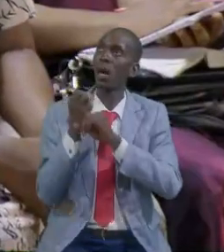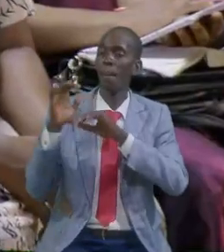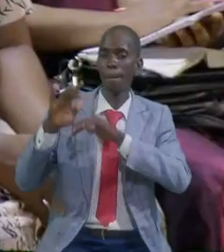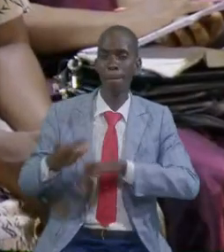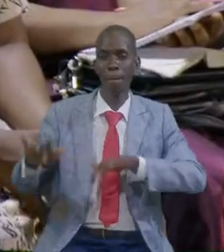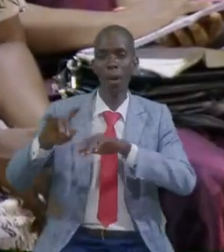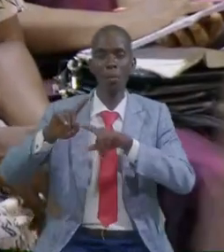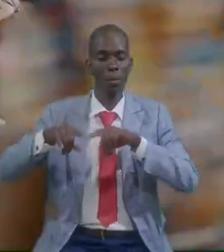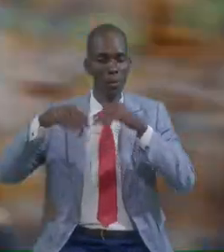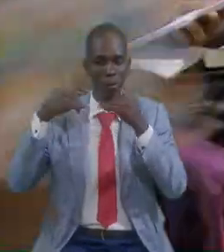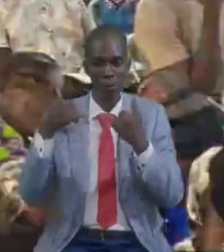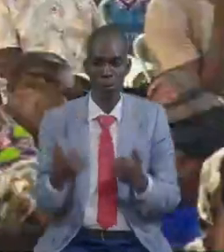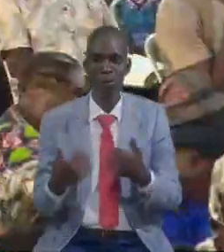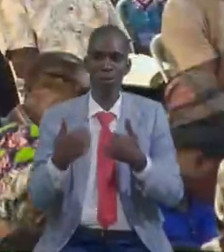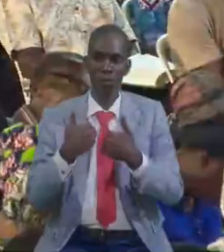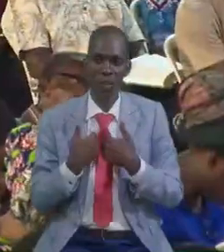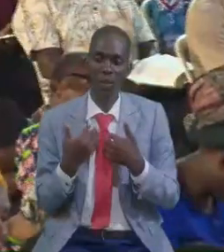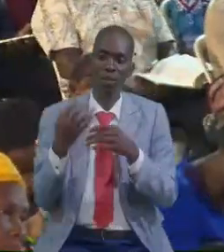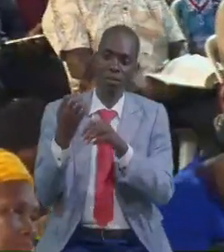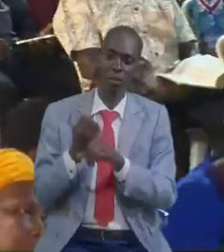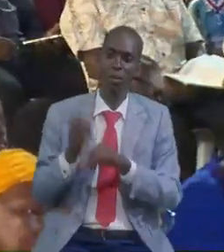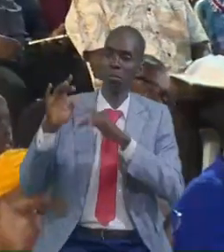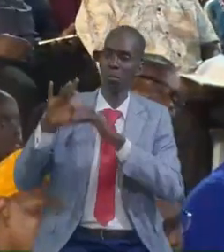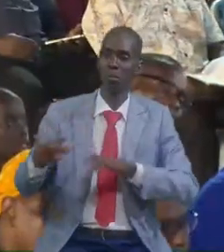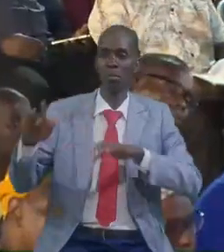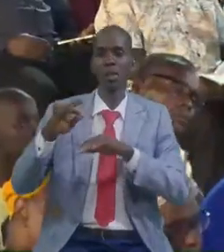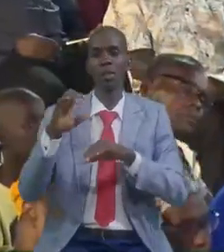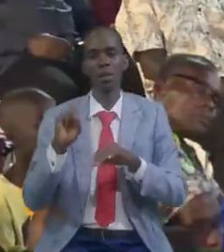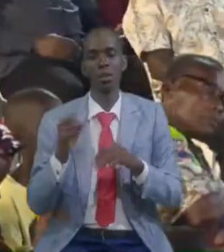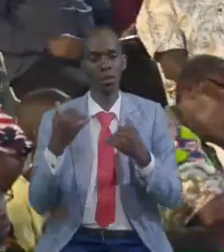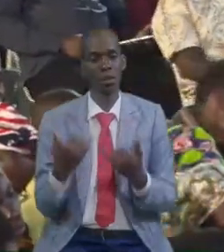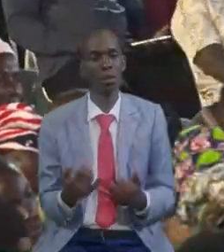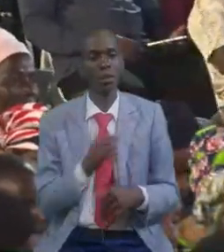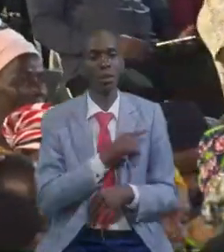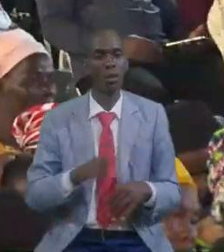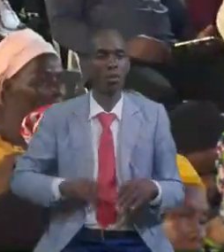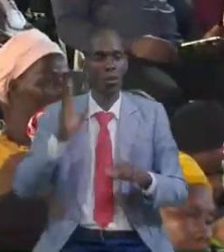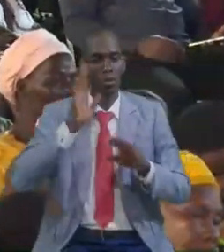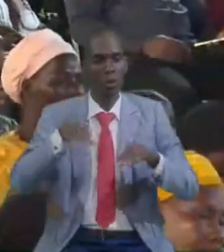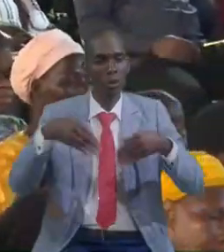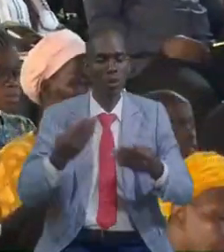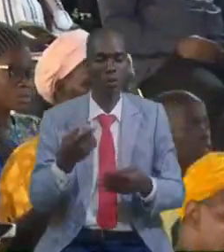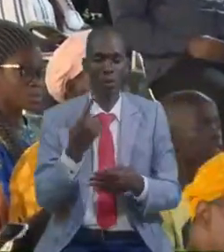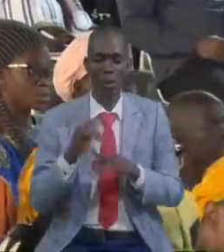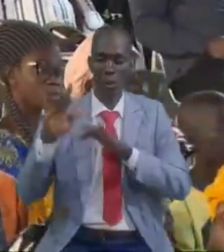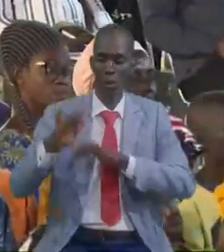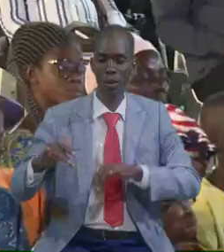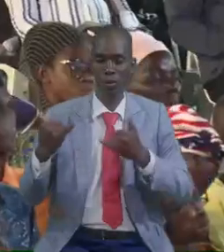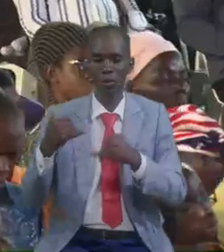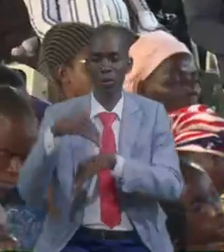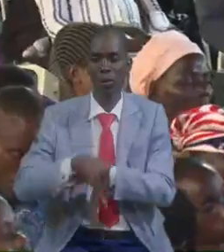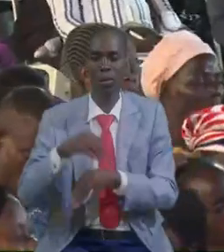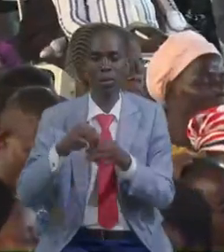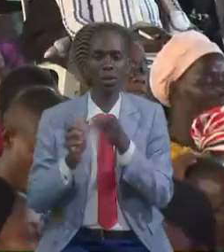now have obtained mercy. The Lord will grant you the mercy tonight in